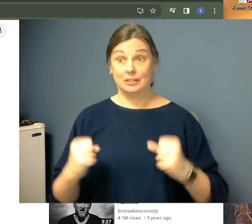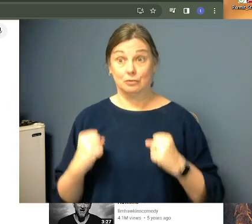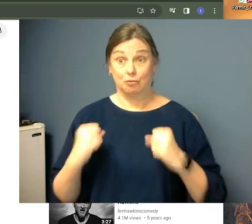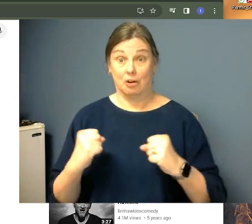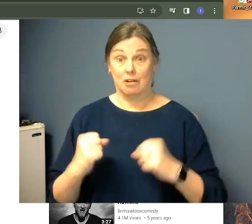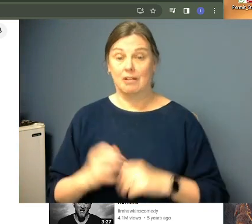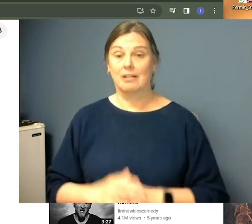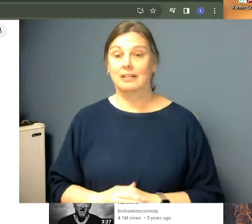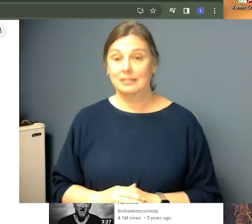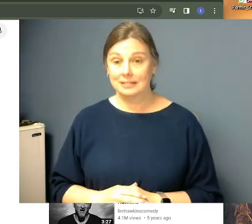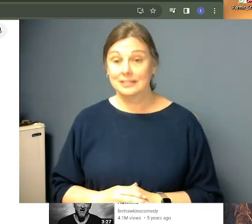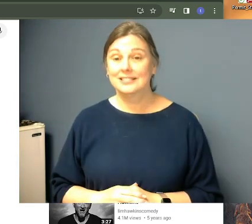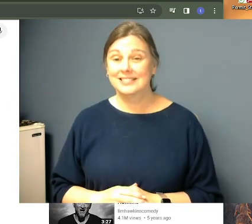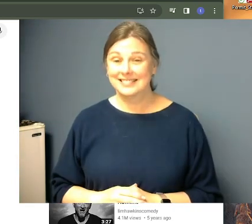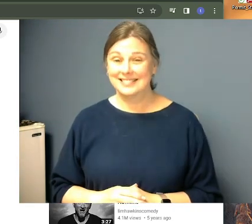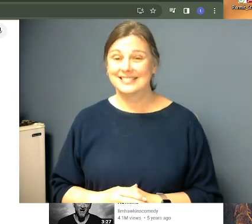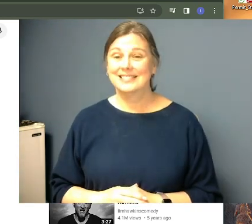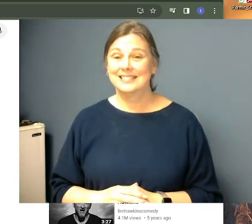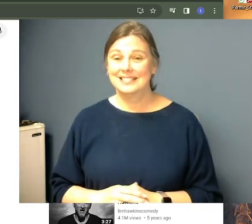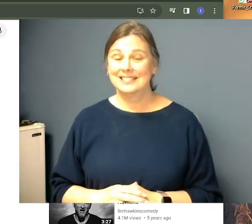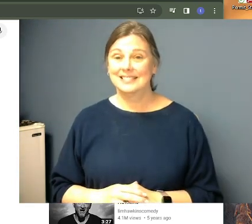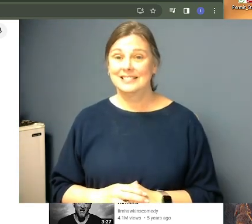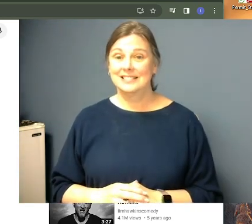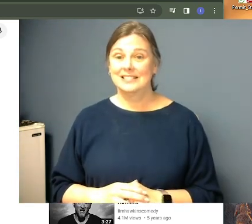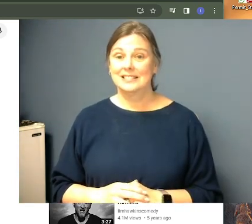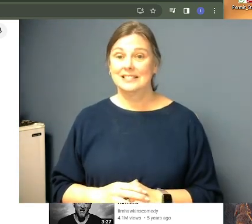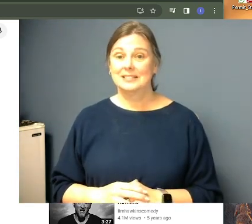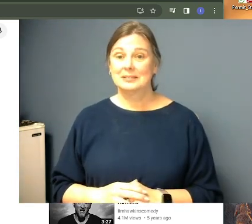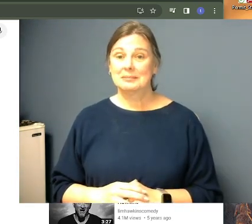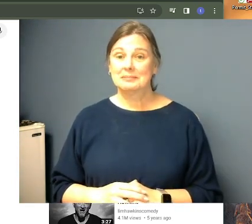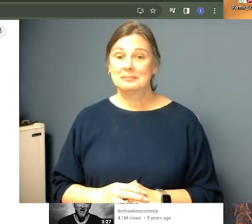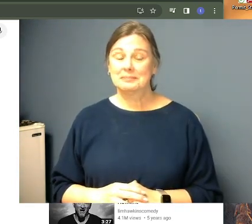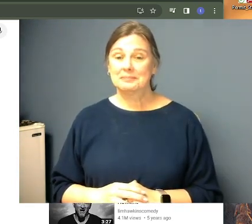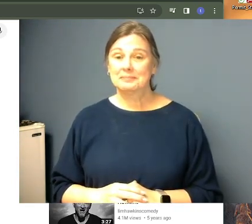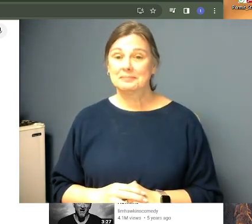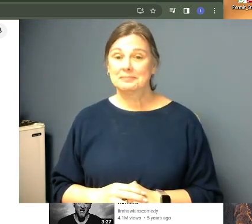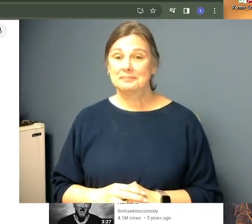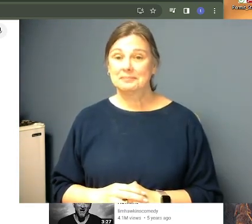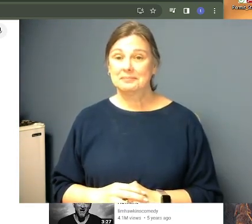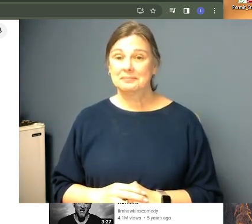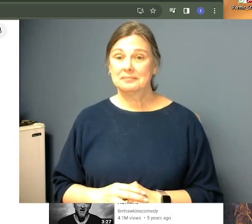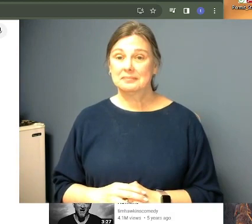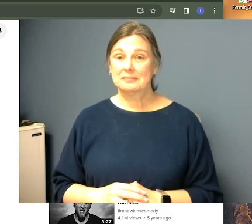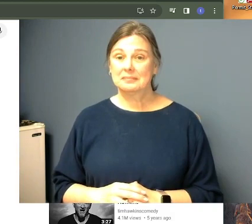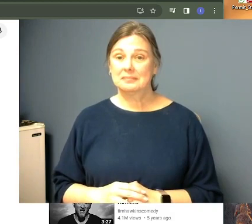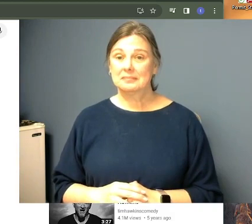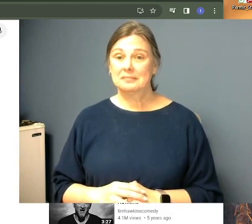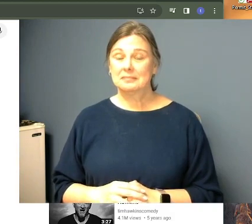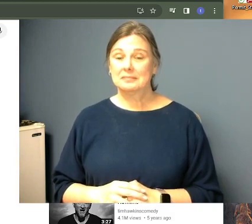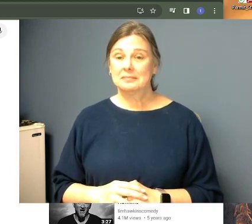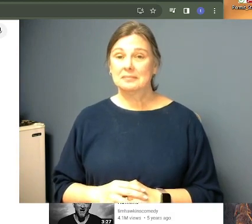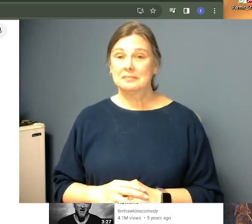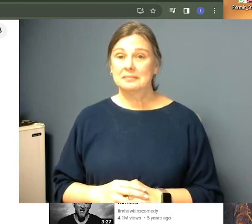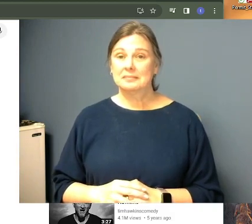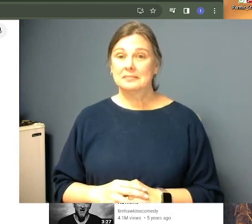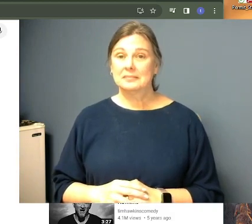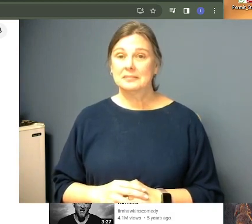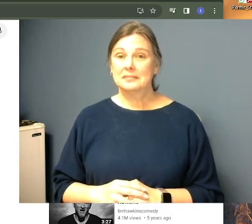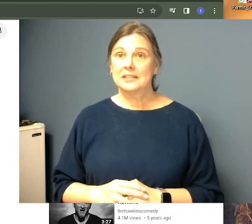she's again, according to the standards of the time, she seems a little less